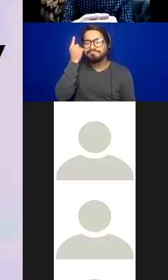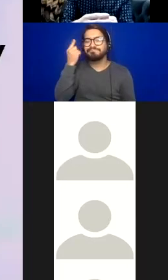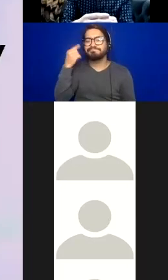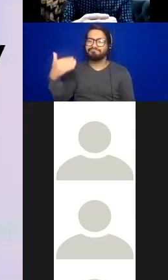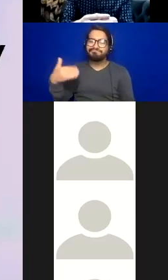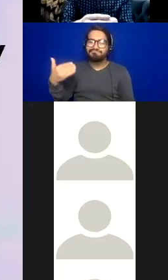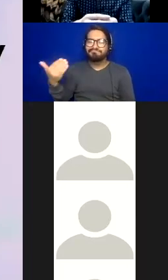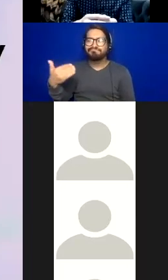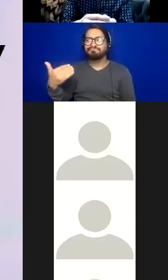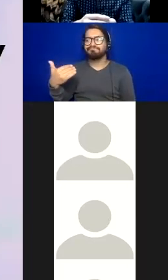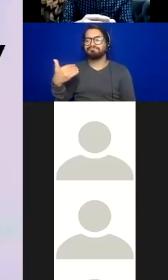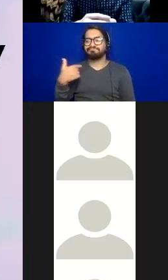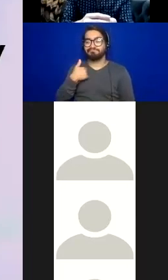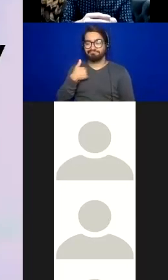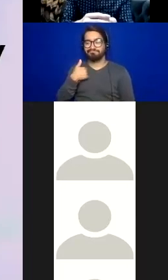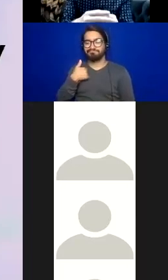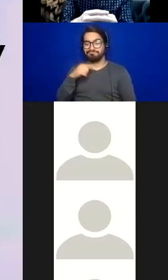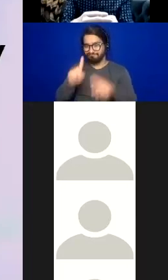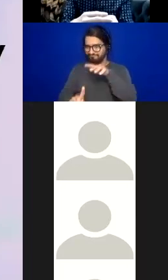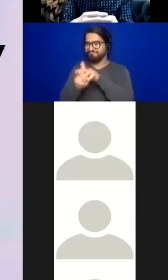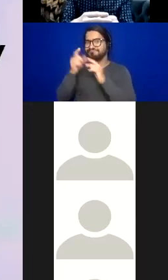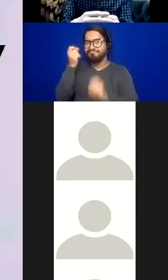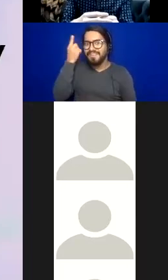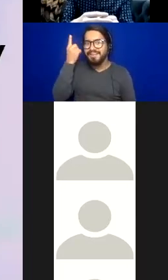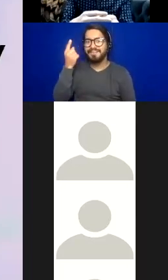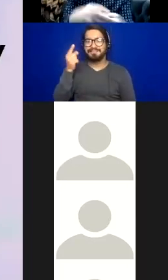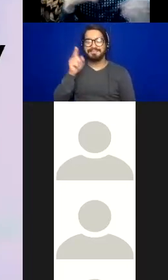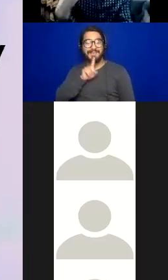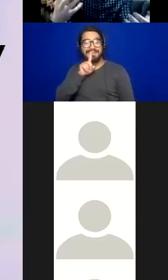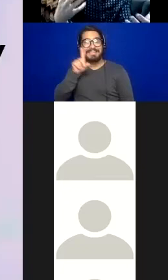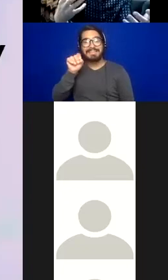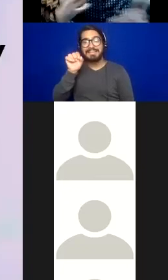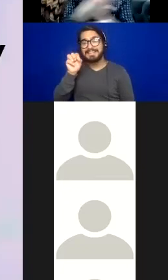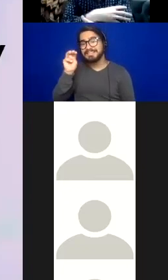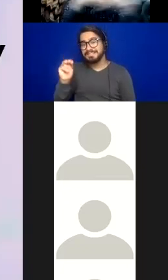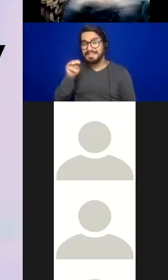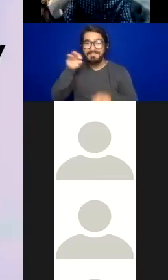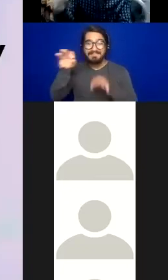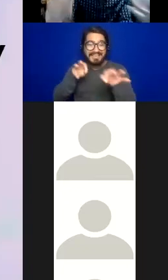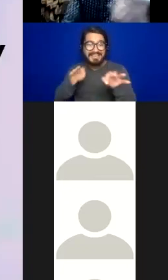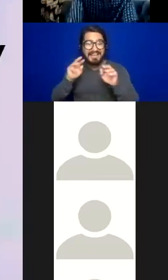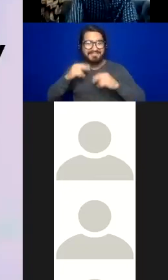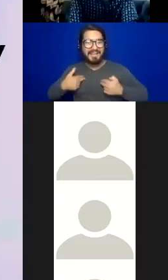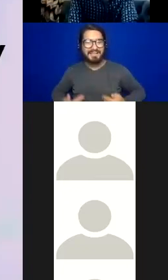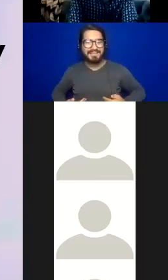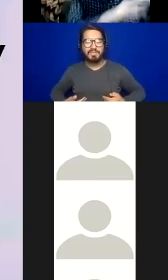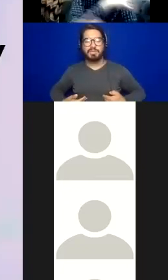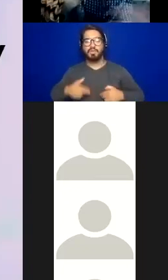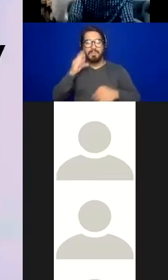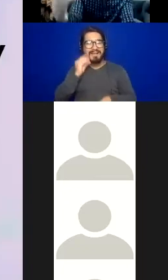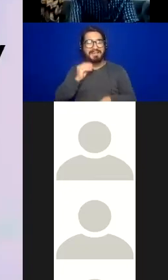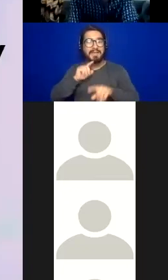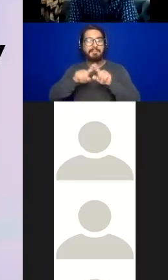I don't know, that the DSM is describing real human experiences, but it's describing them in completely socially constructed ways, or